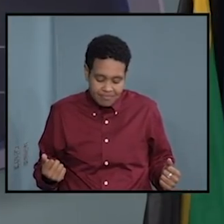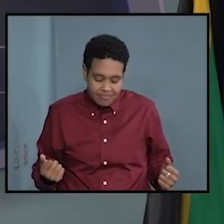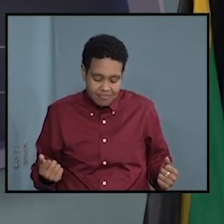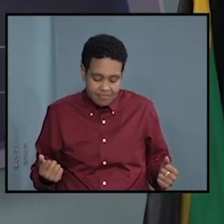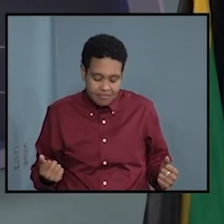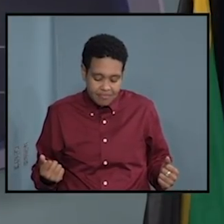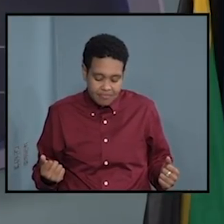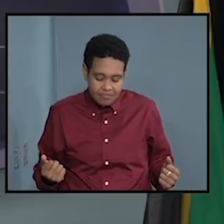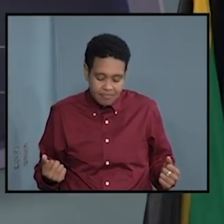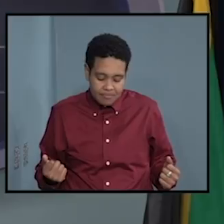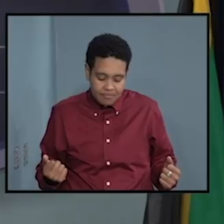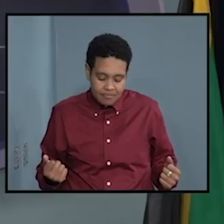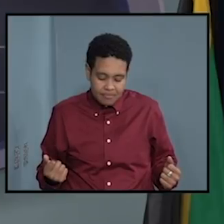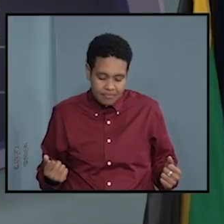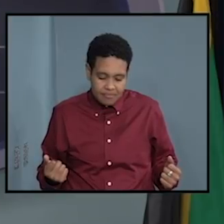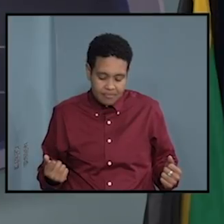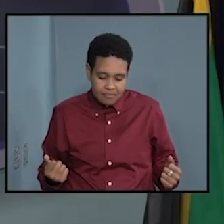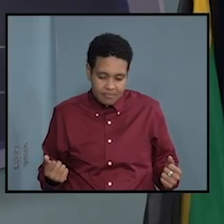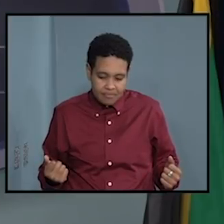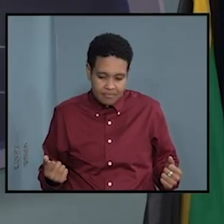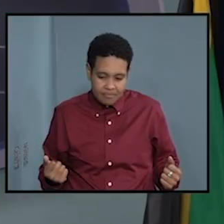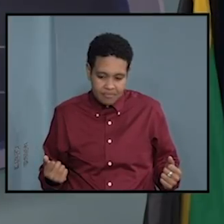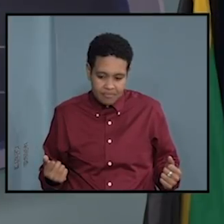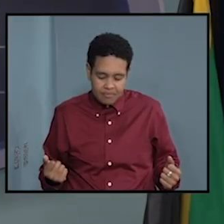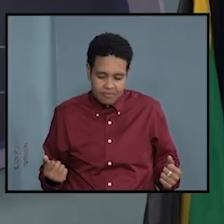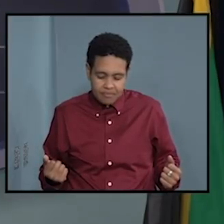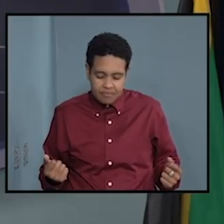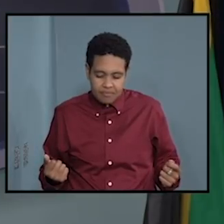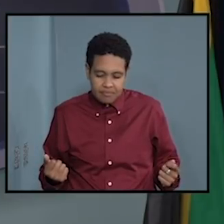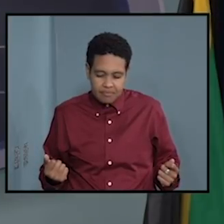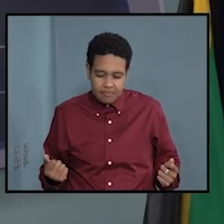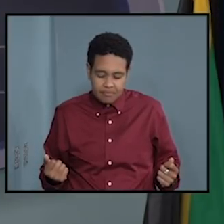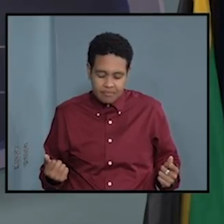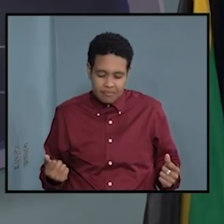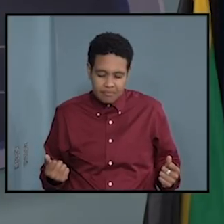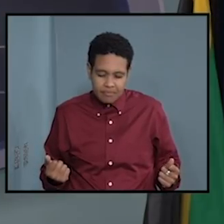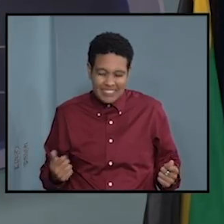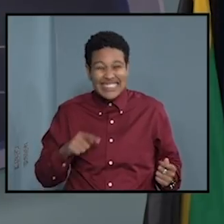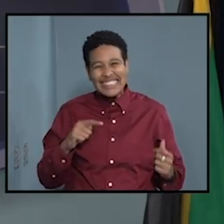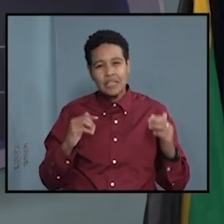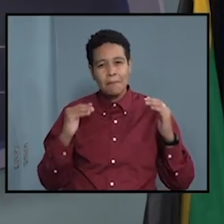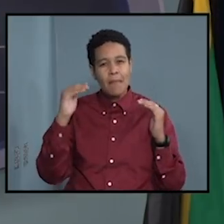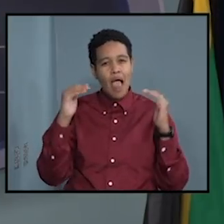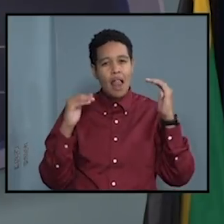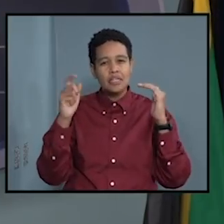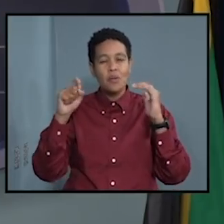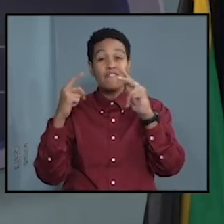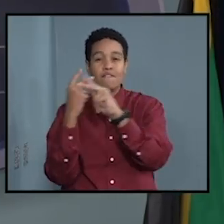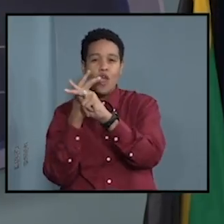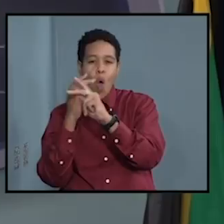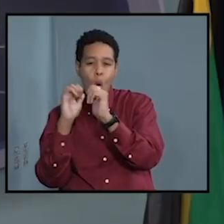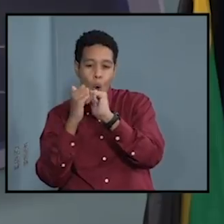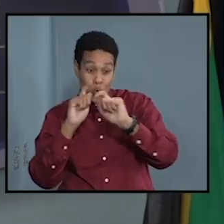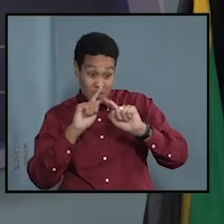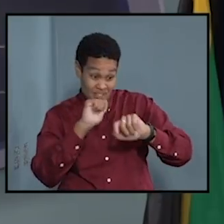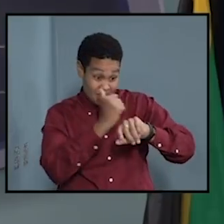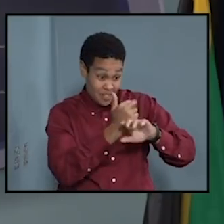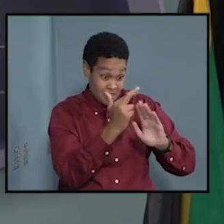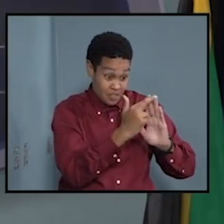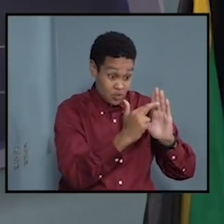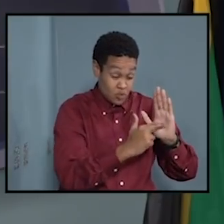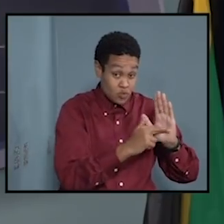balancing act. We have to figure out how to put in place measures